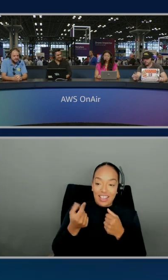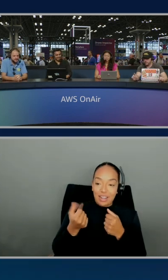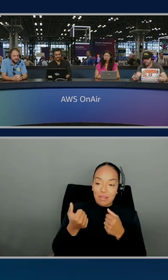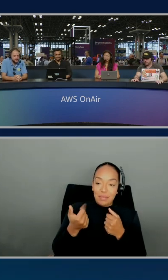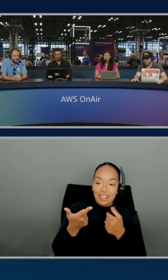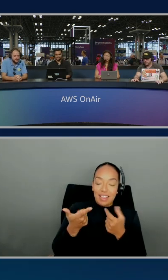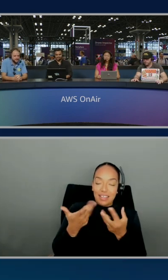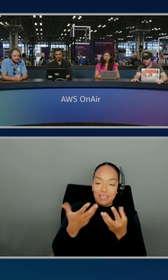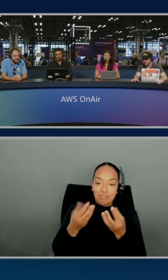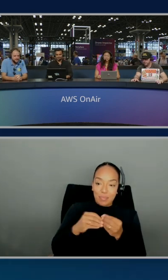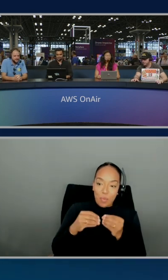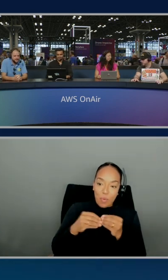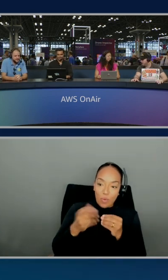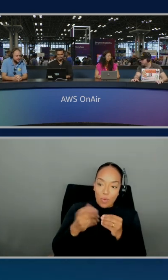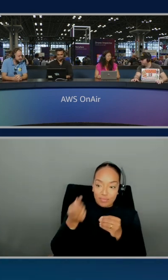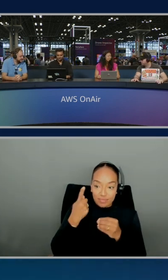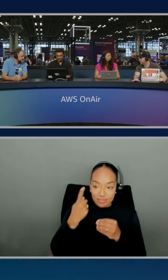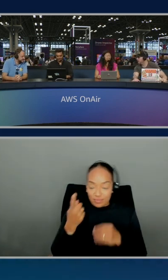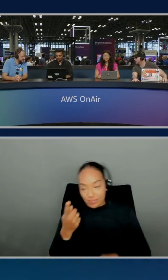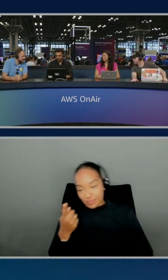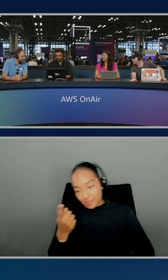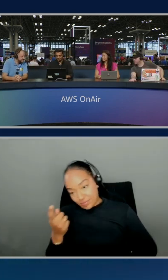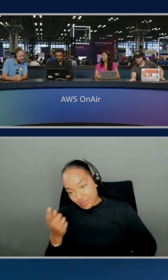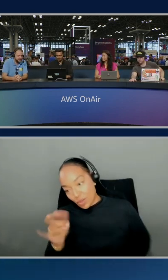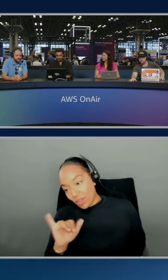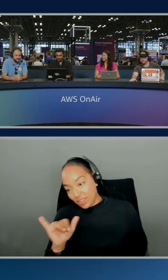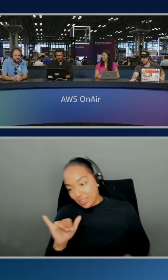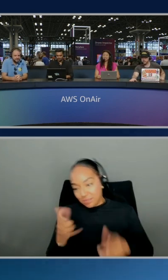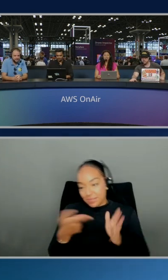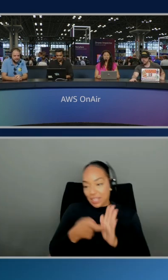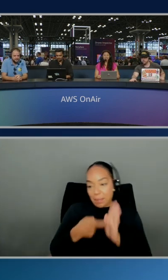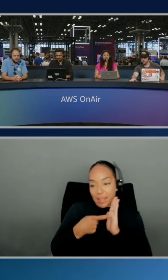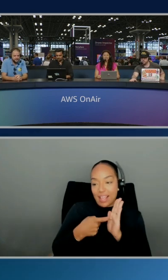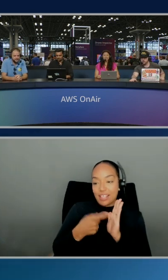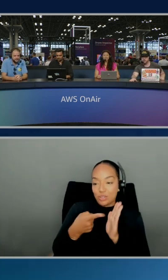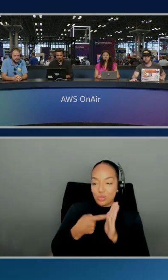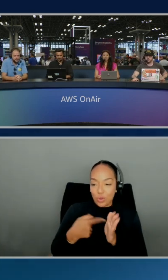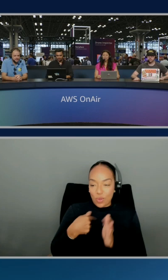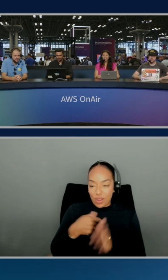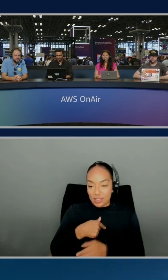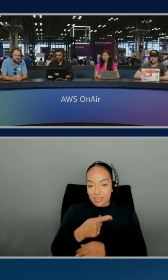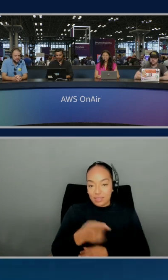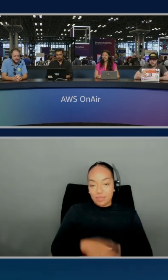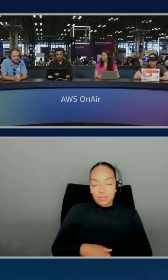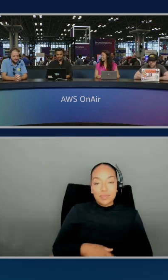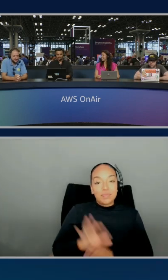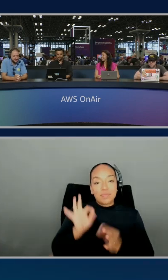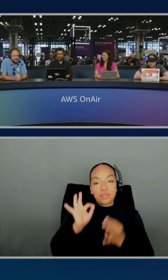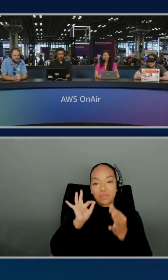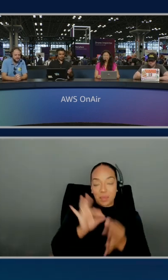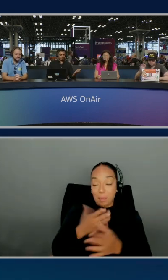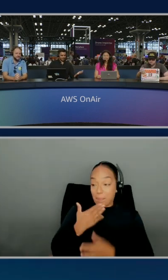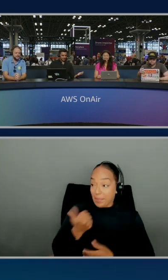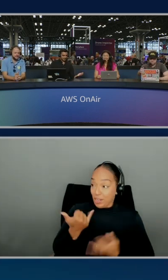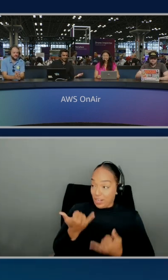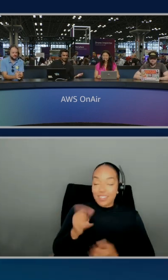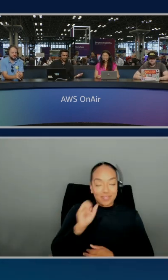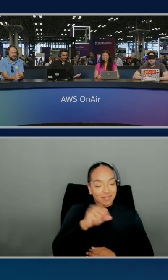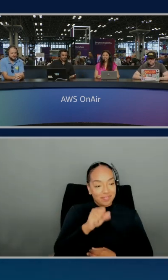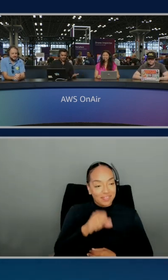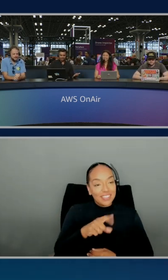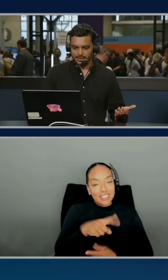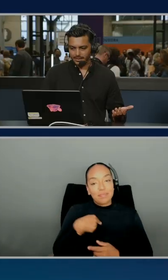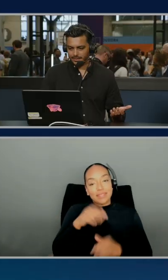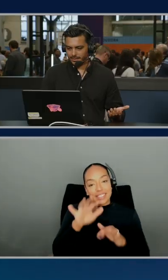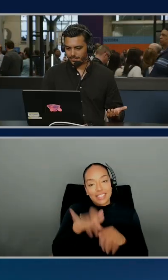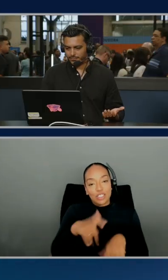there? Maybe Command or Control I plus a couple times. Perfect. Perfect. Better now? Yes. All right. So I enter a time period,